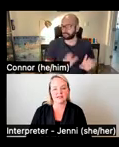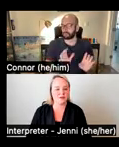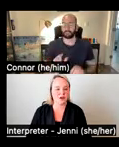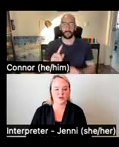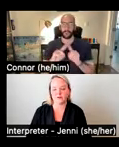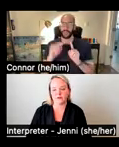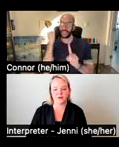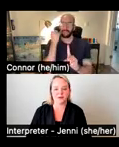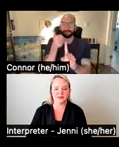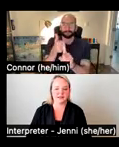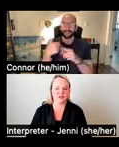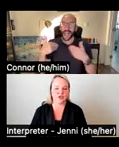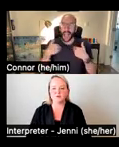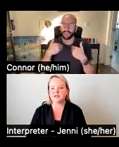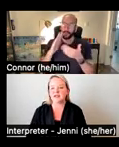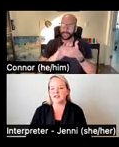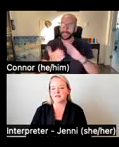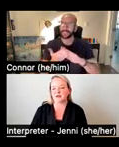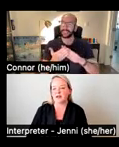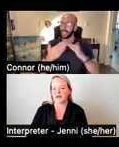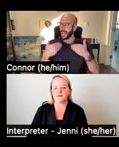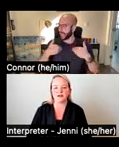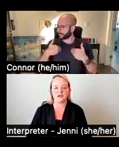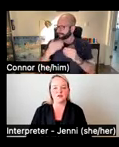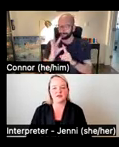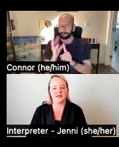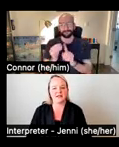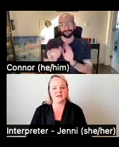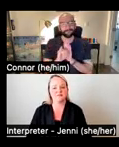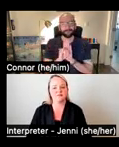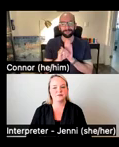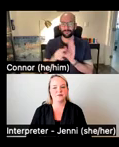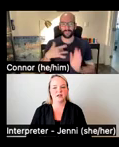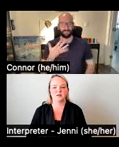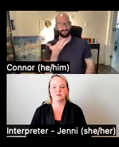Most of these, we are familiar with the terms. If you have a community